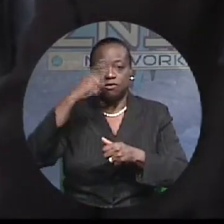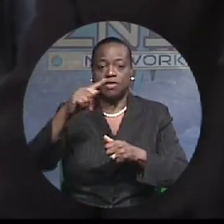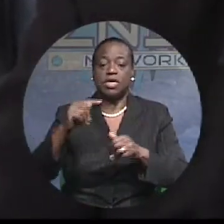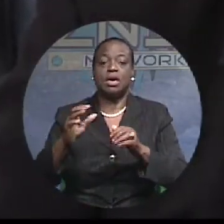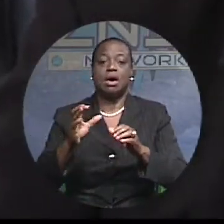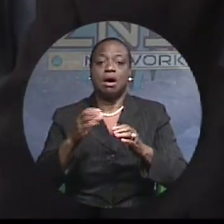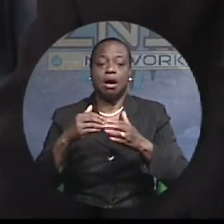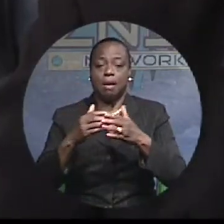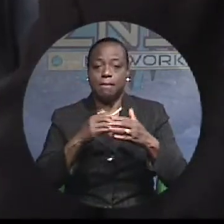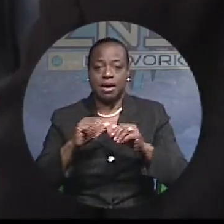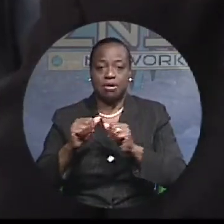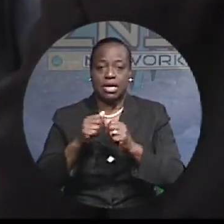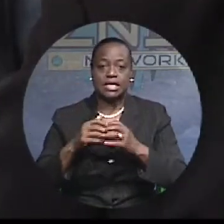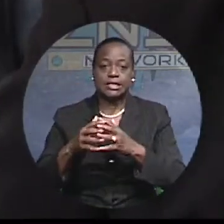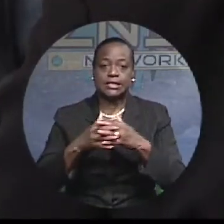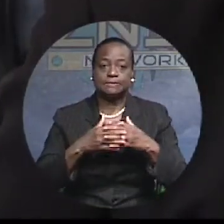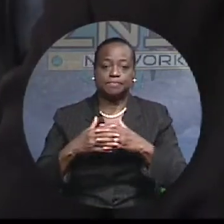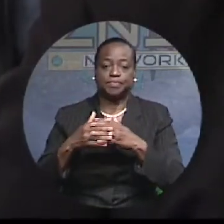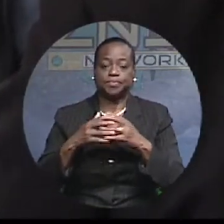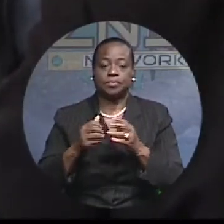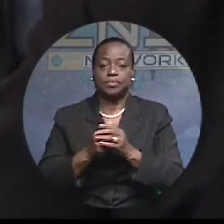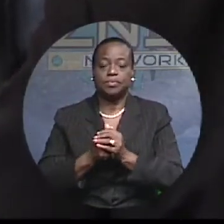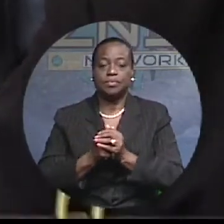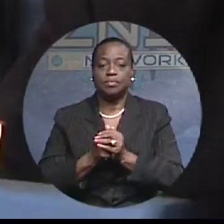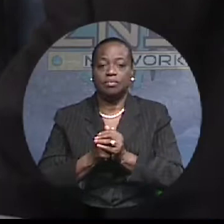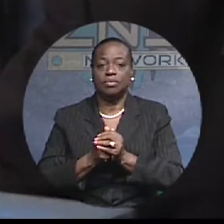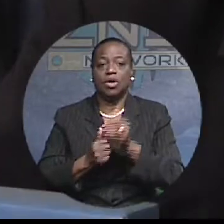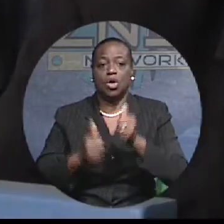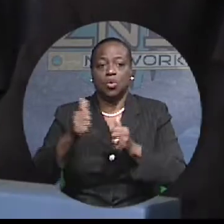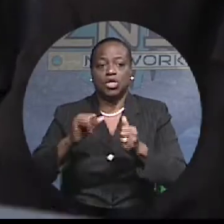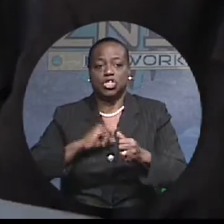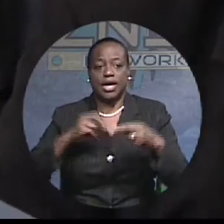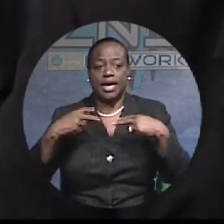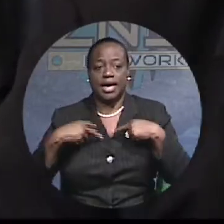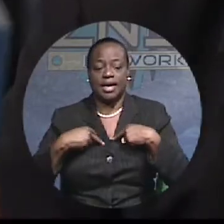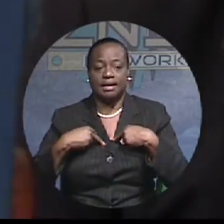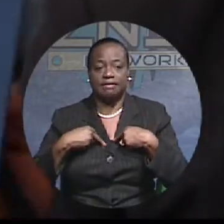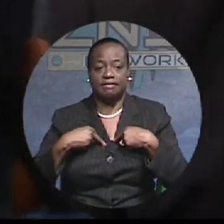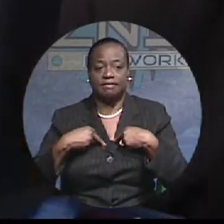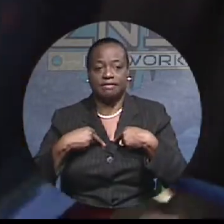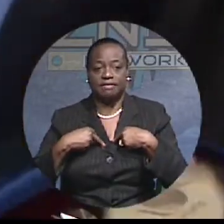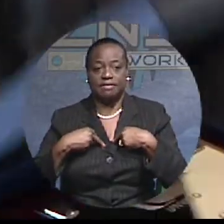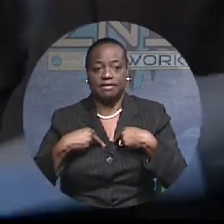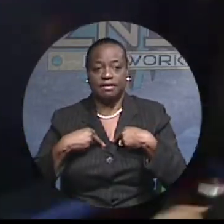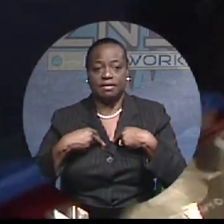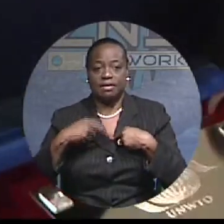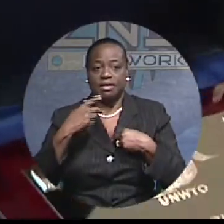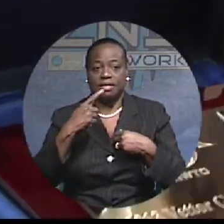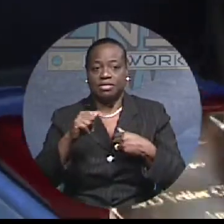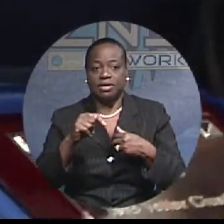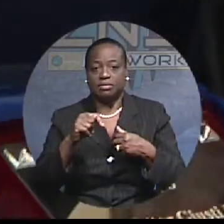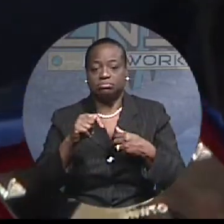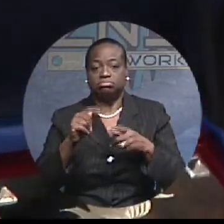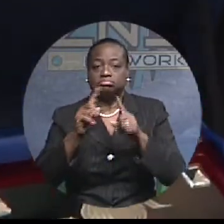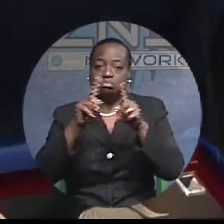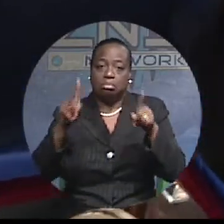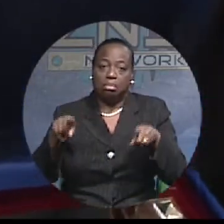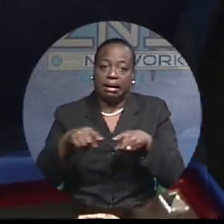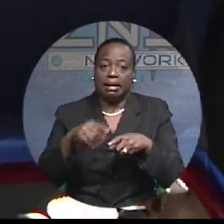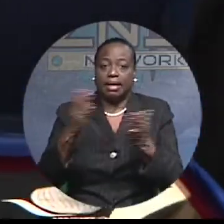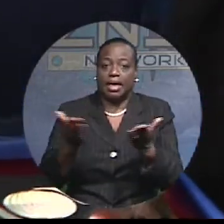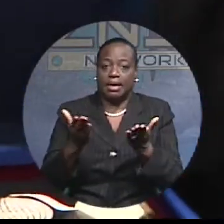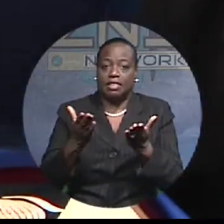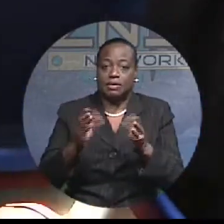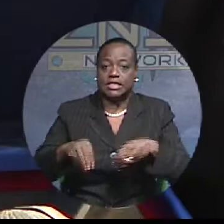2013 Vector Gusti Prize, which I have the plaque right here that was issued to the